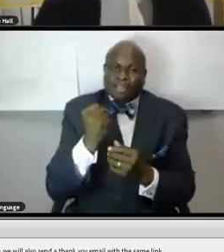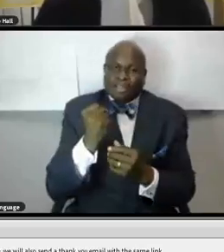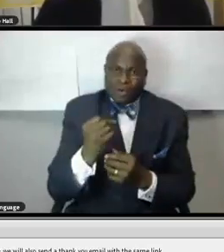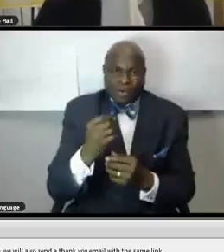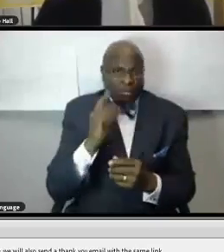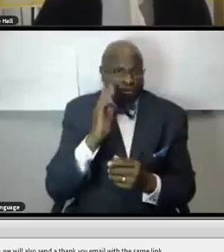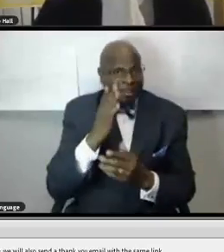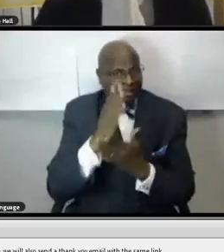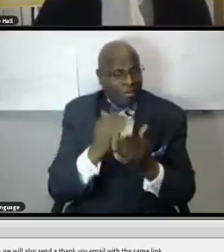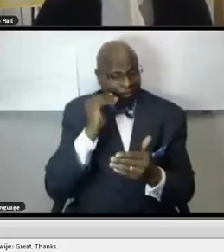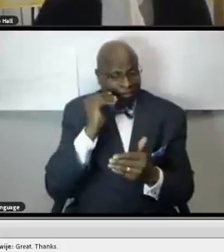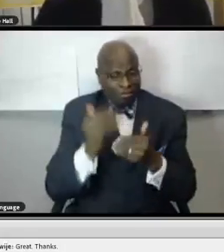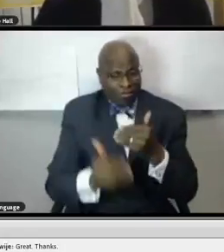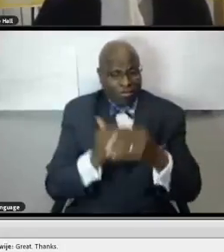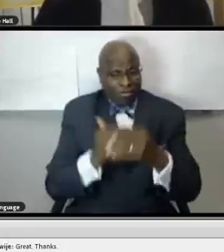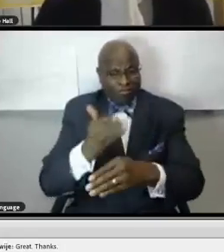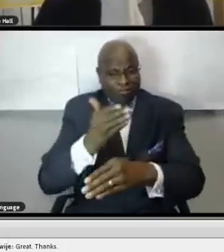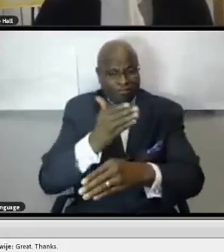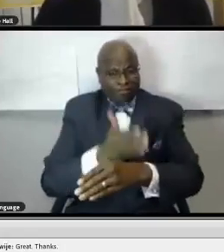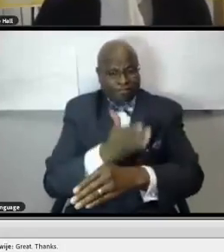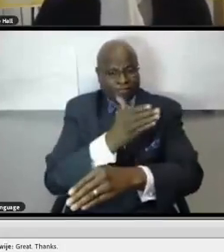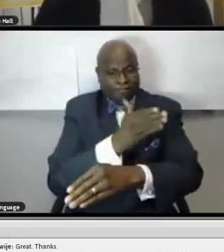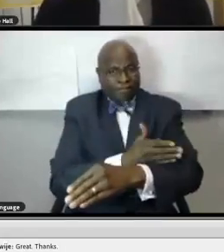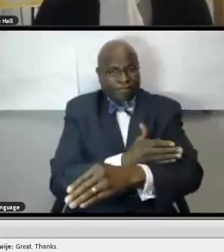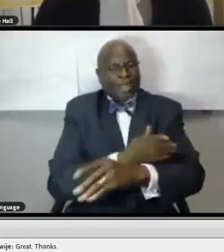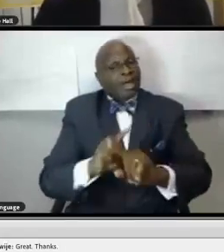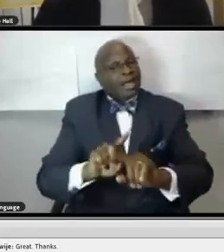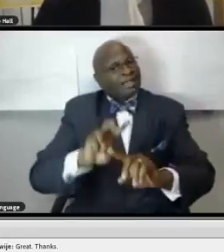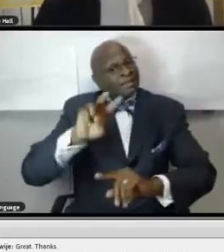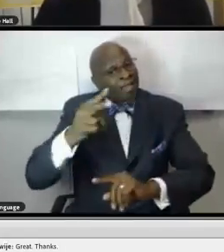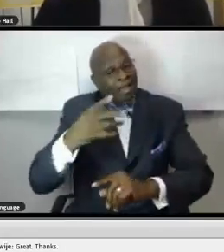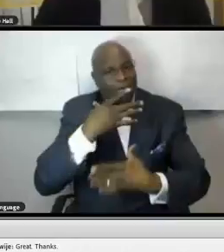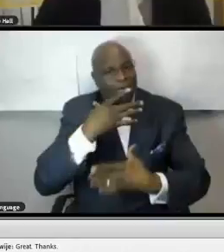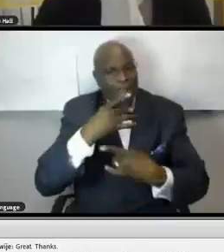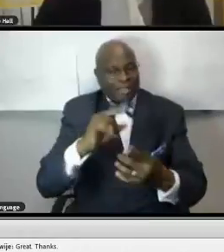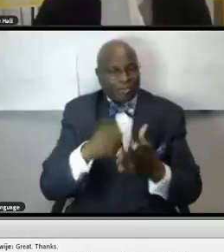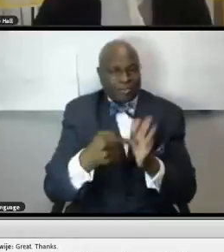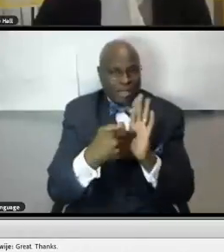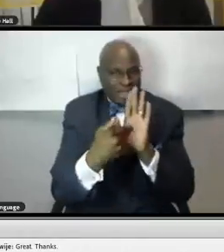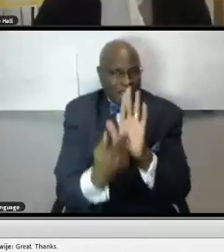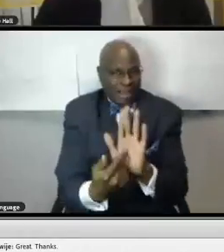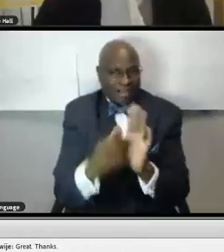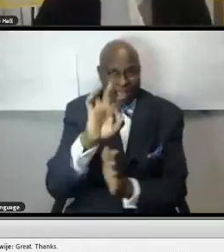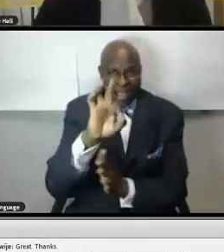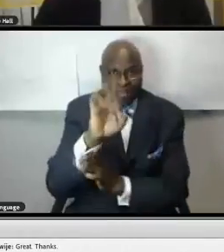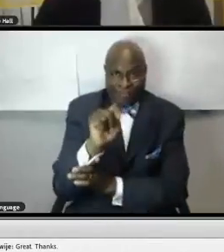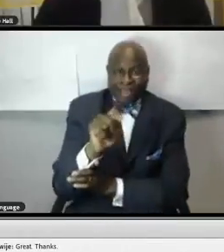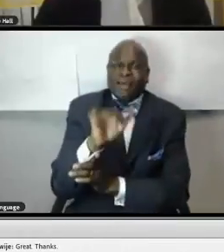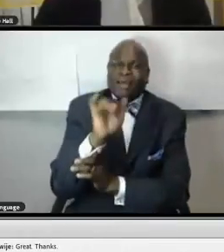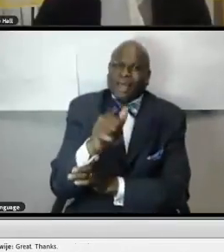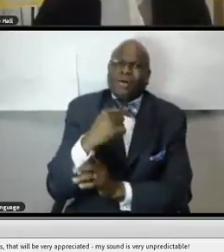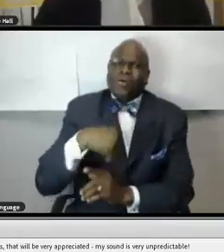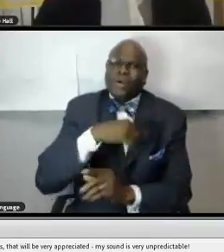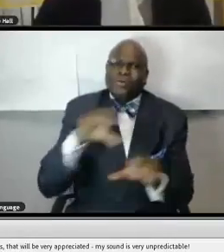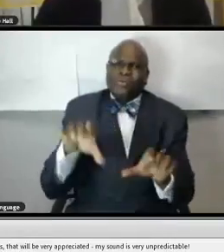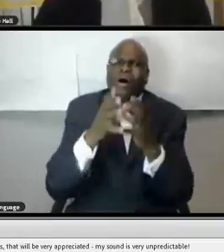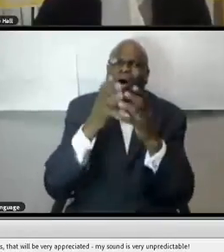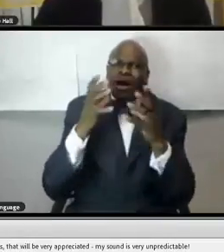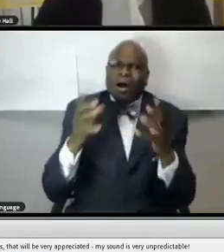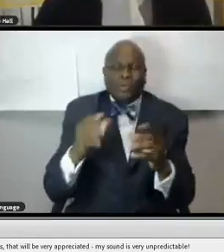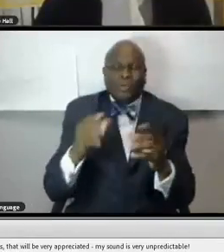has been some progress there. Secondly, I would like to highlight the fact that we